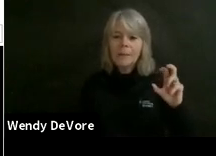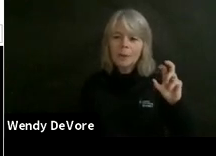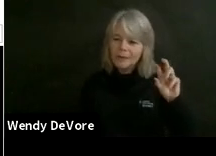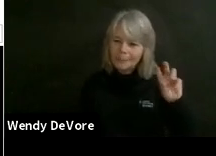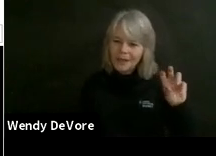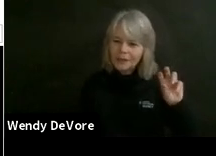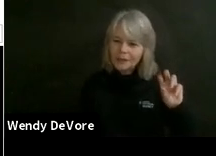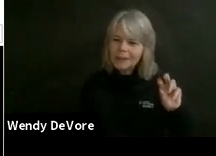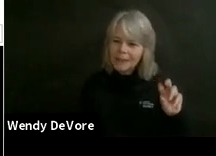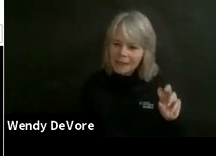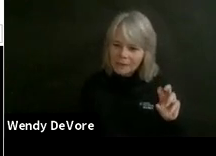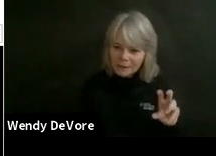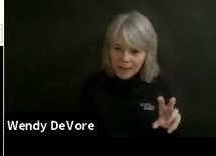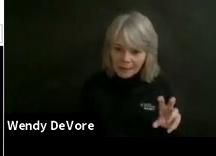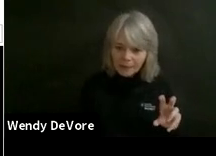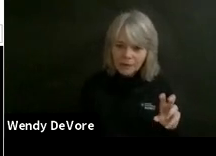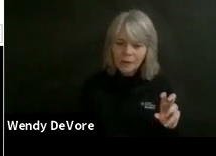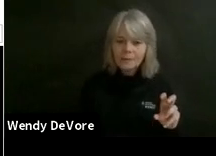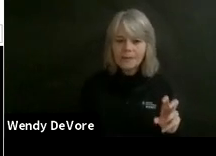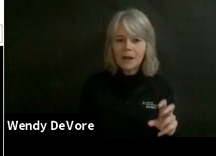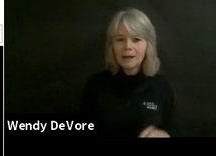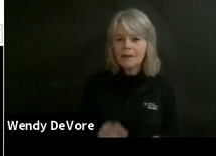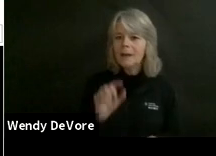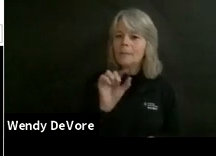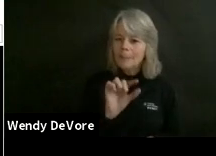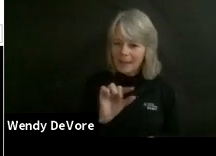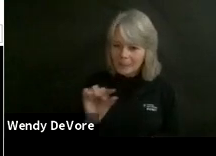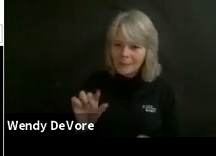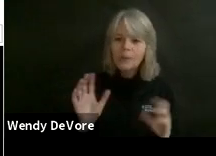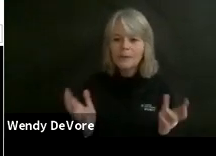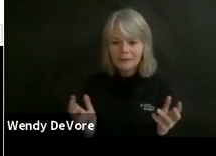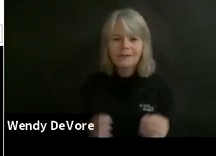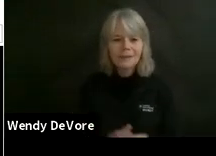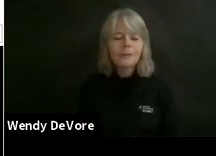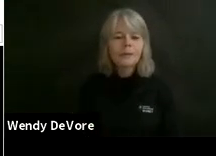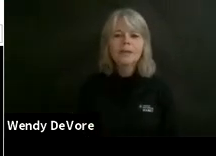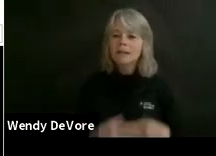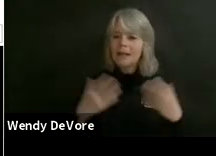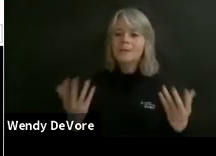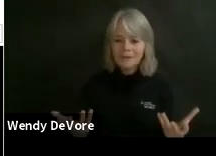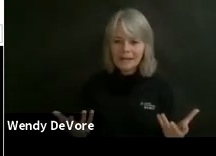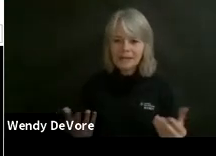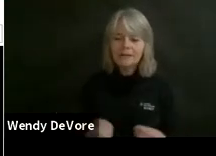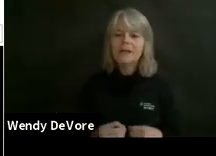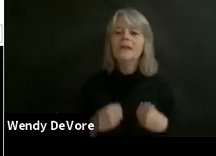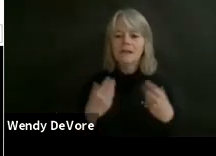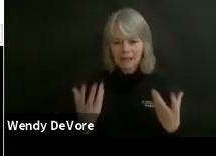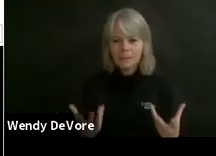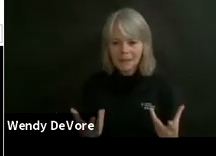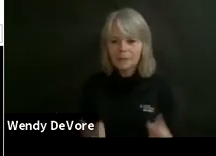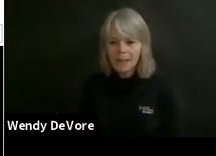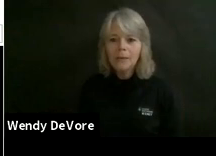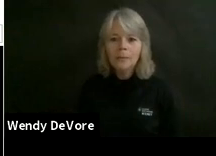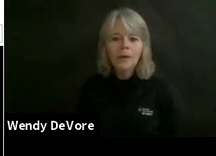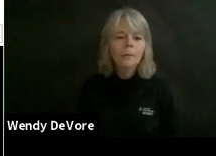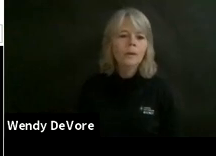or some pictures related to the topics you're going to be talking about and maybe with a simple sentence. And then that